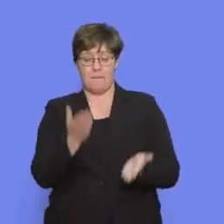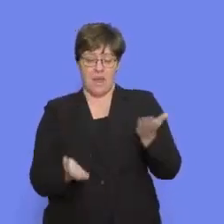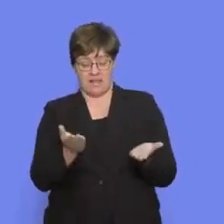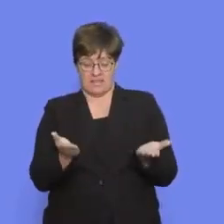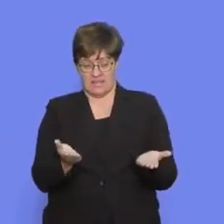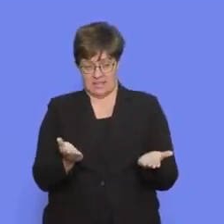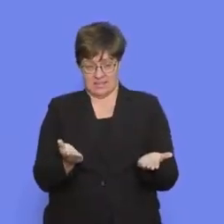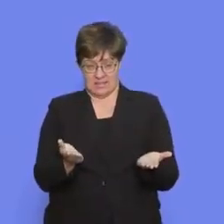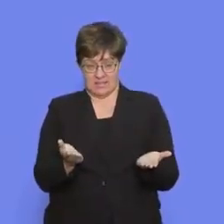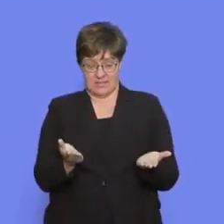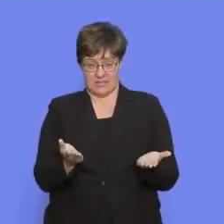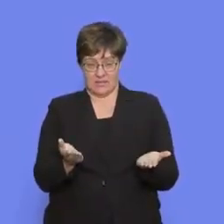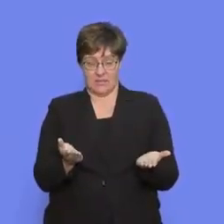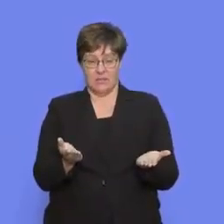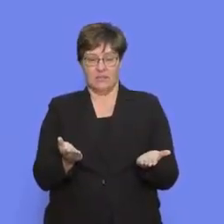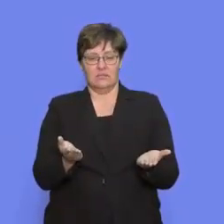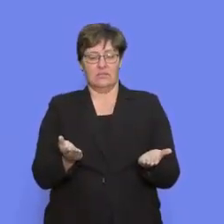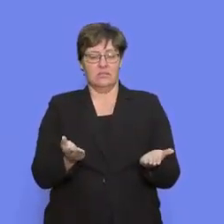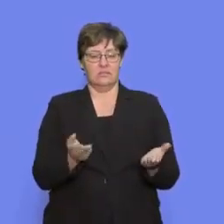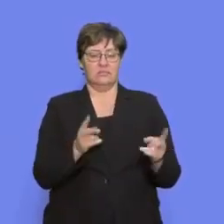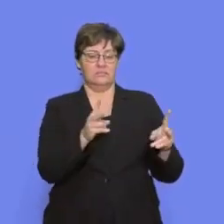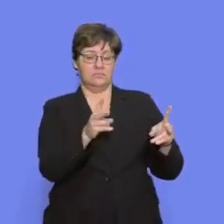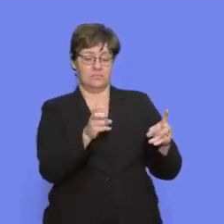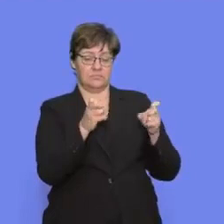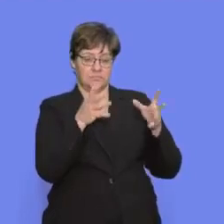receptor, remember we said the receptor will